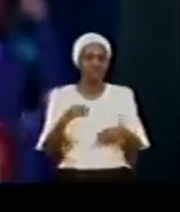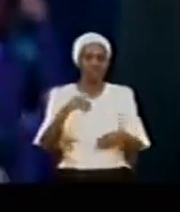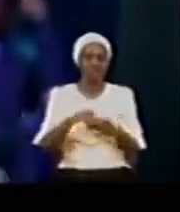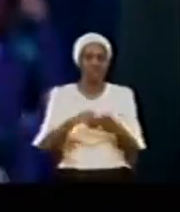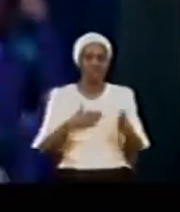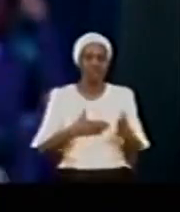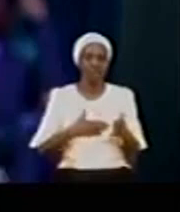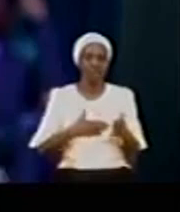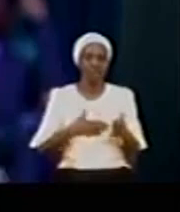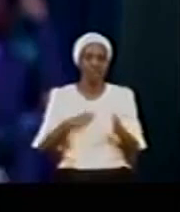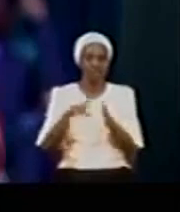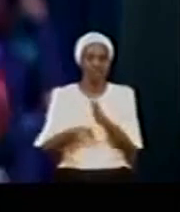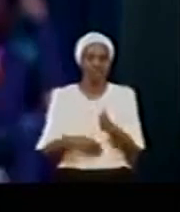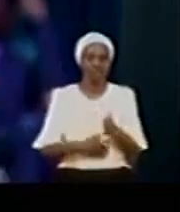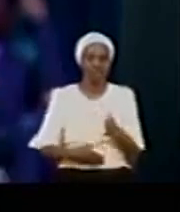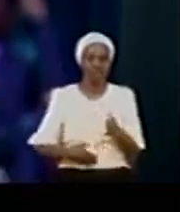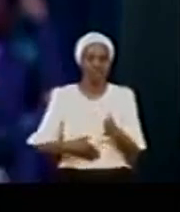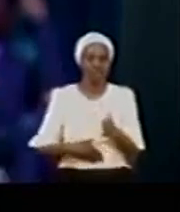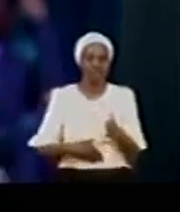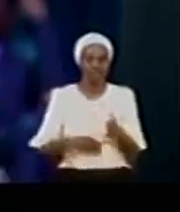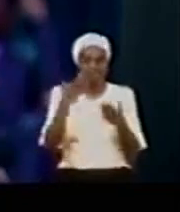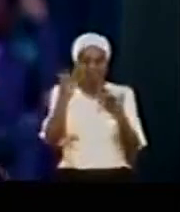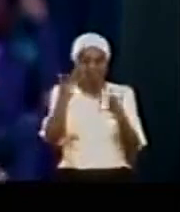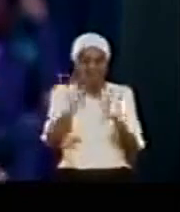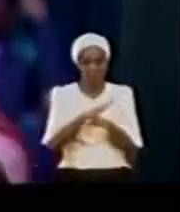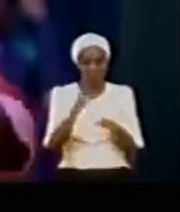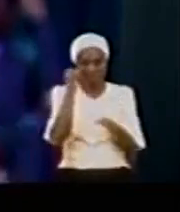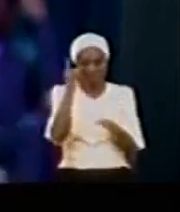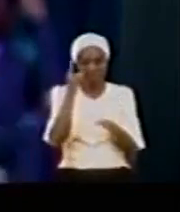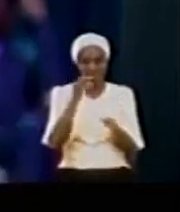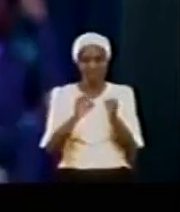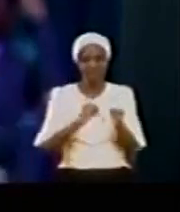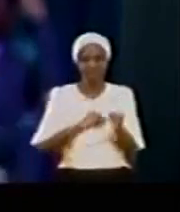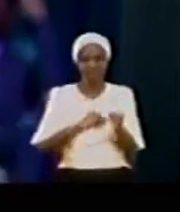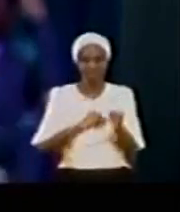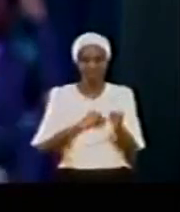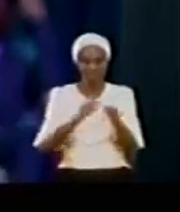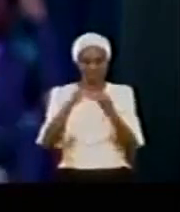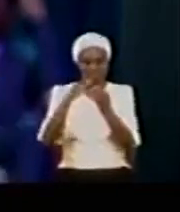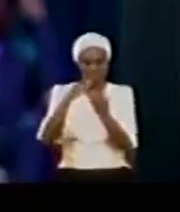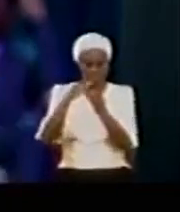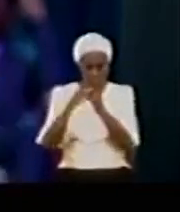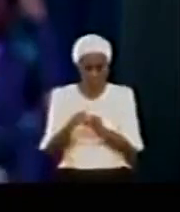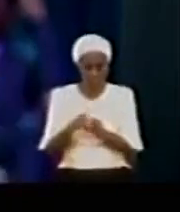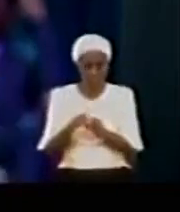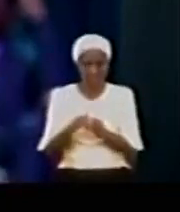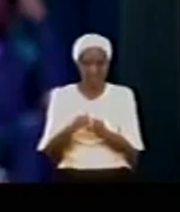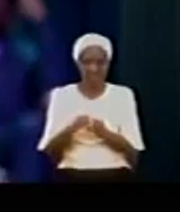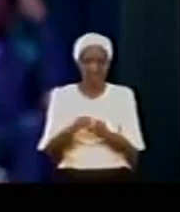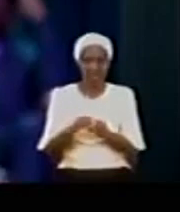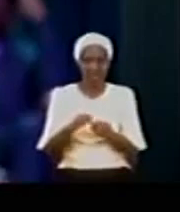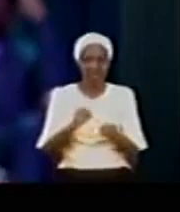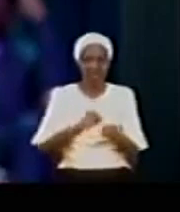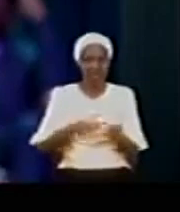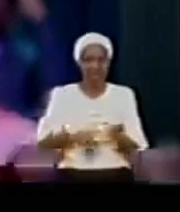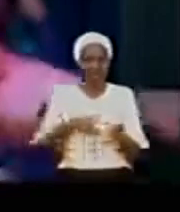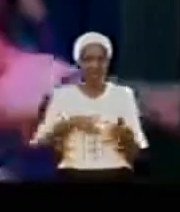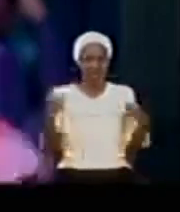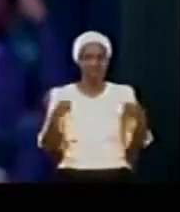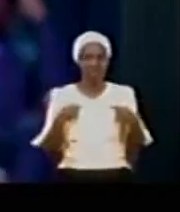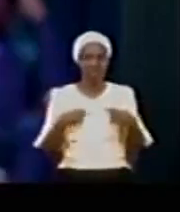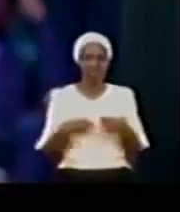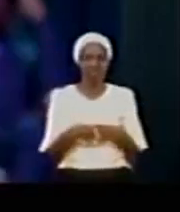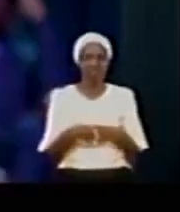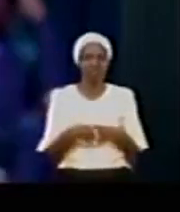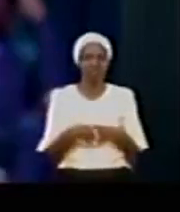feeling that pain. I dare not just climb like that, otherwise, like, I will injure myself seriously. So I don't know what it is, and I was afraid to go to the